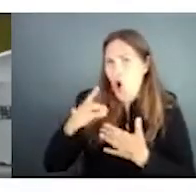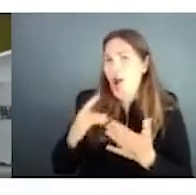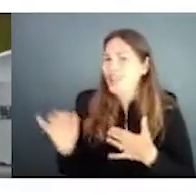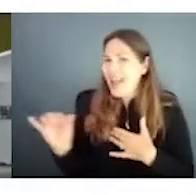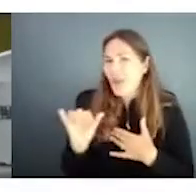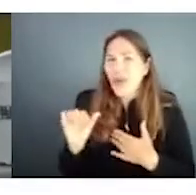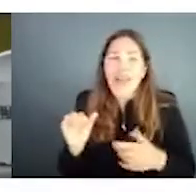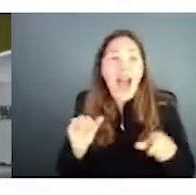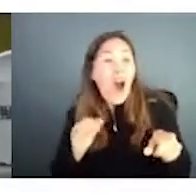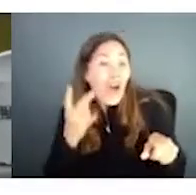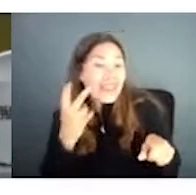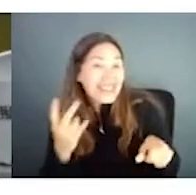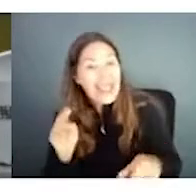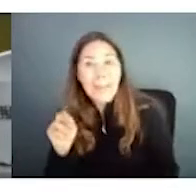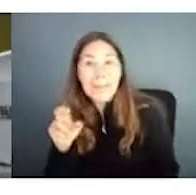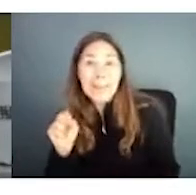Miss Linda. Hi, Miss Linda.